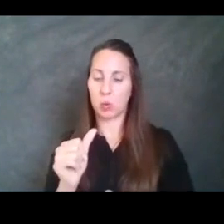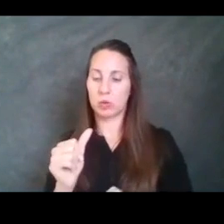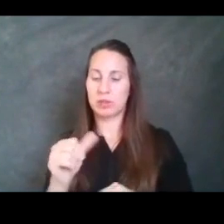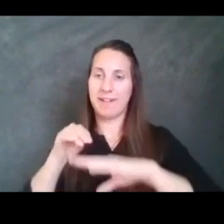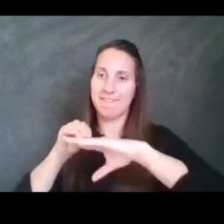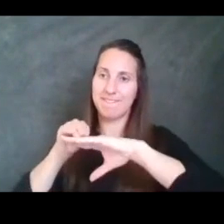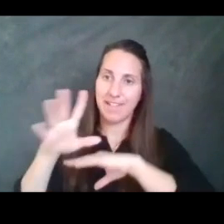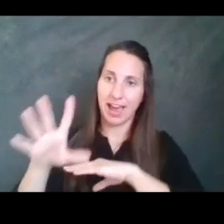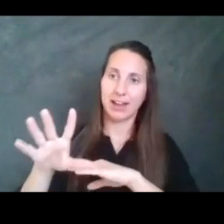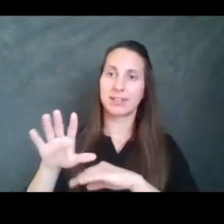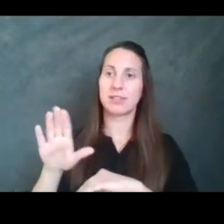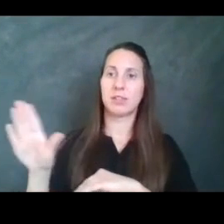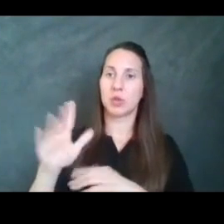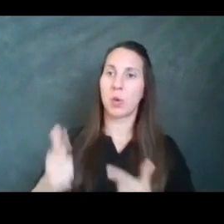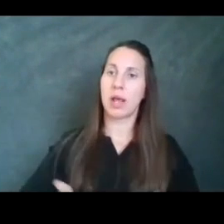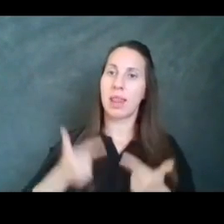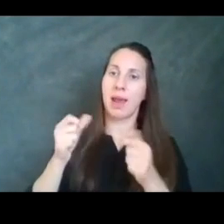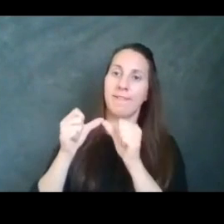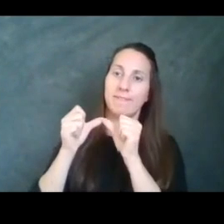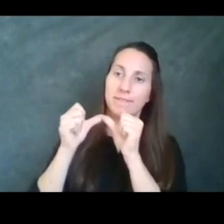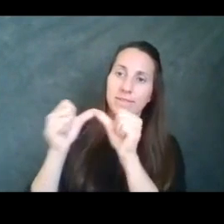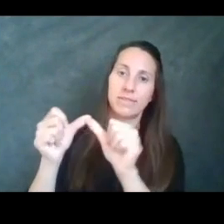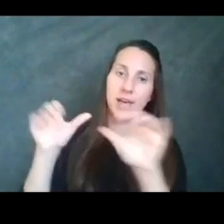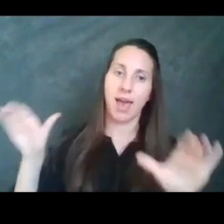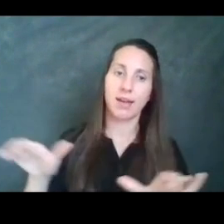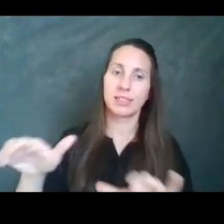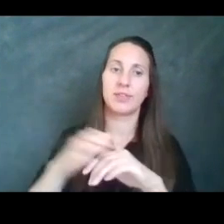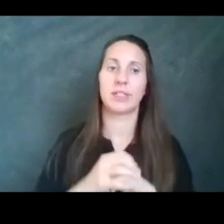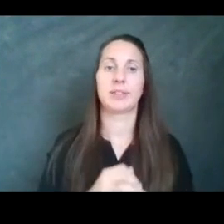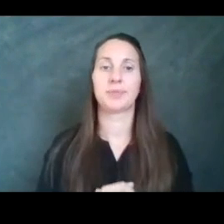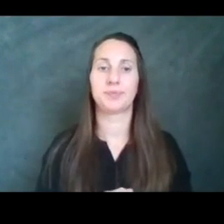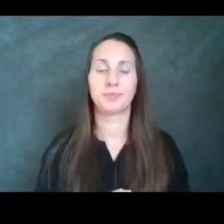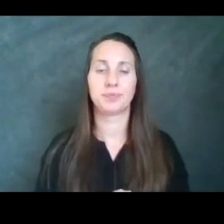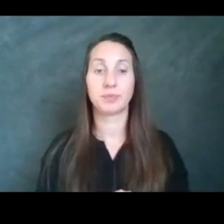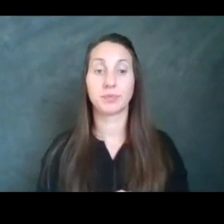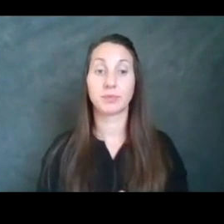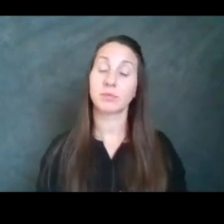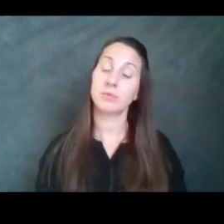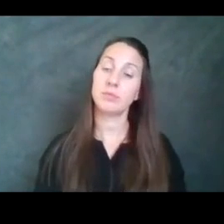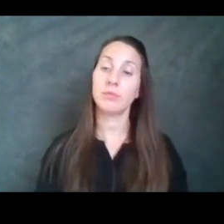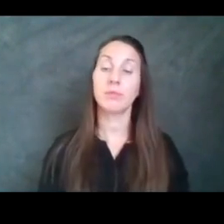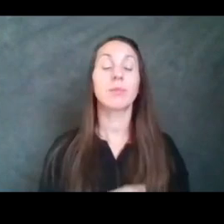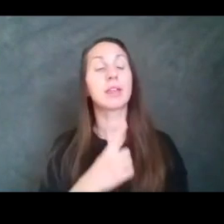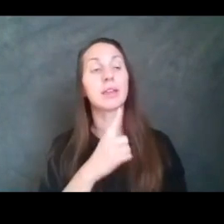major life activity. But as I said, the